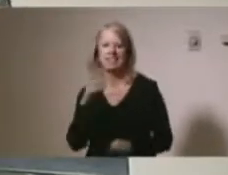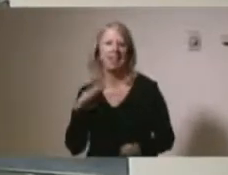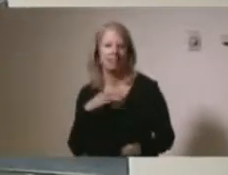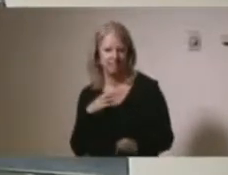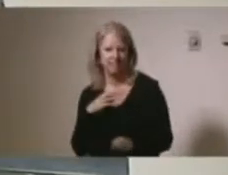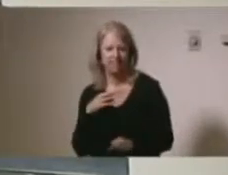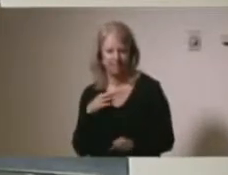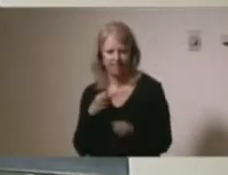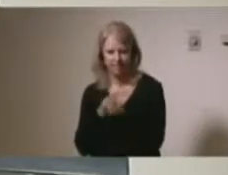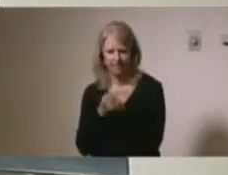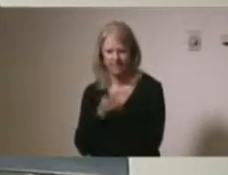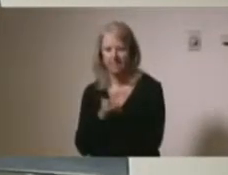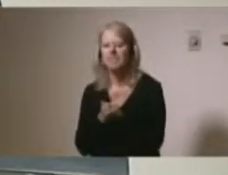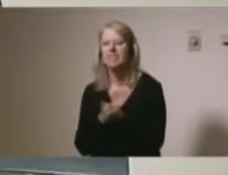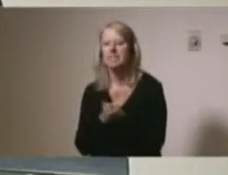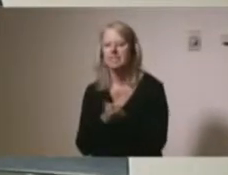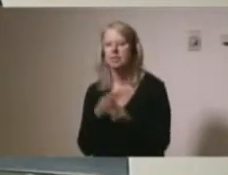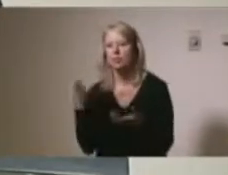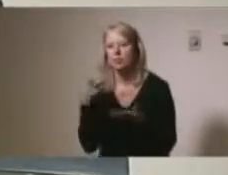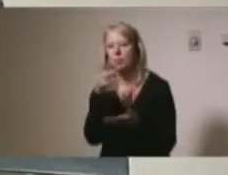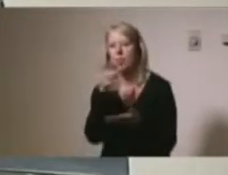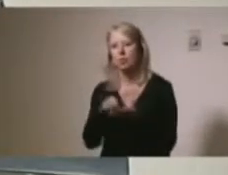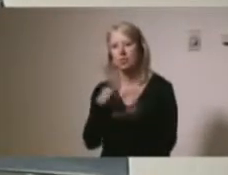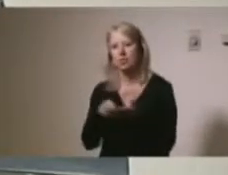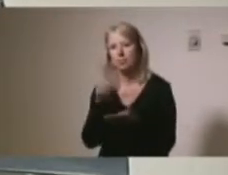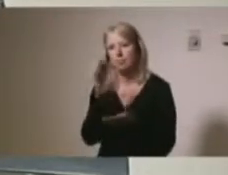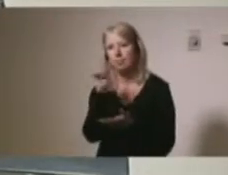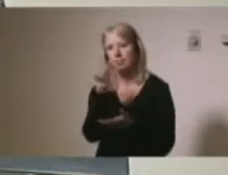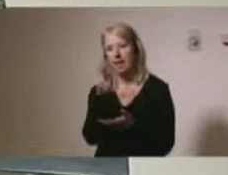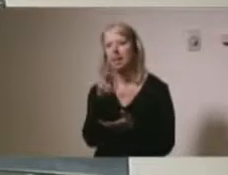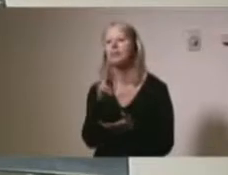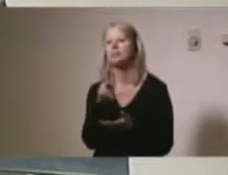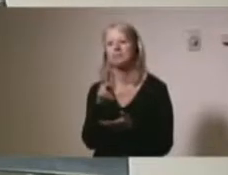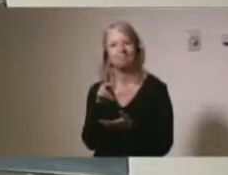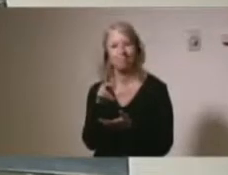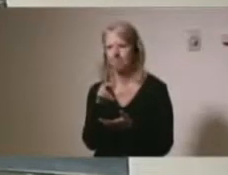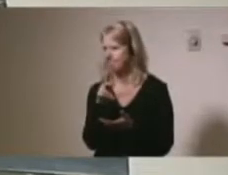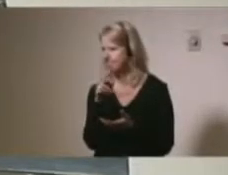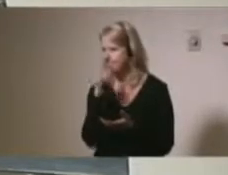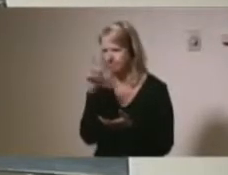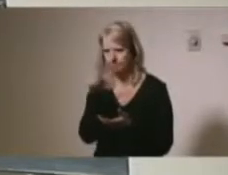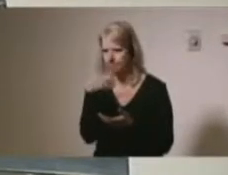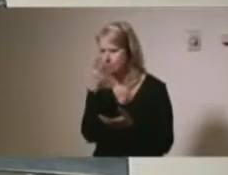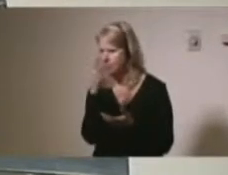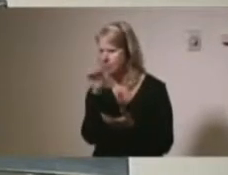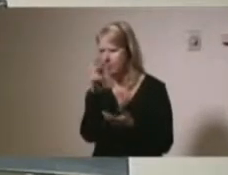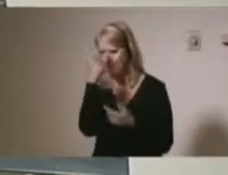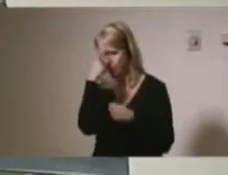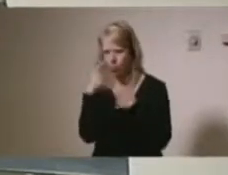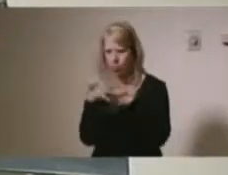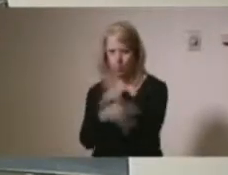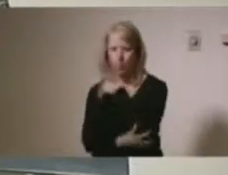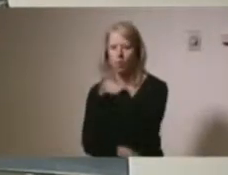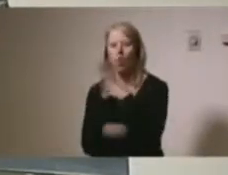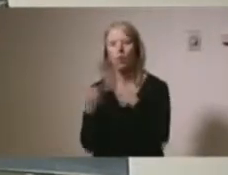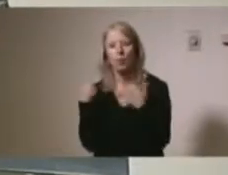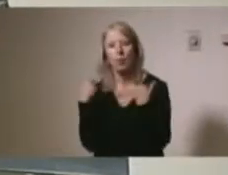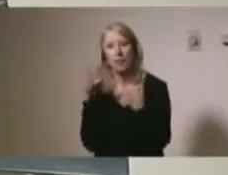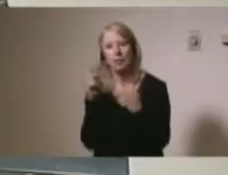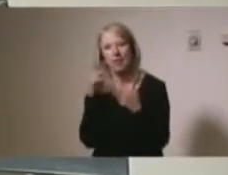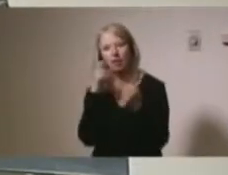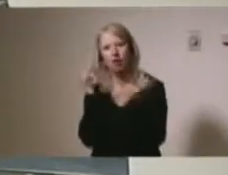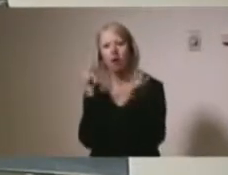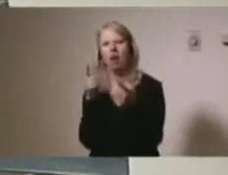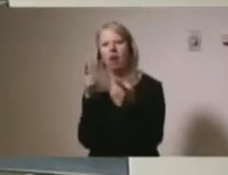Now, the Postal Bank is not just a bank for the poorest. We're a bank for all